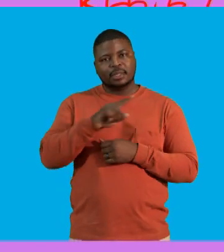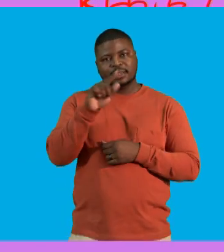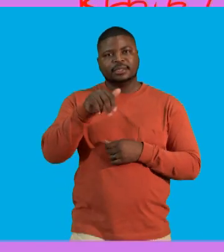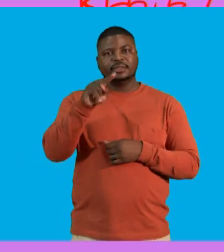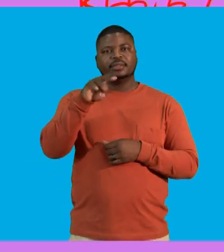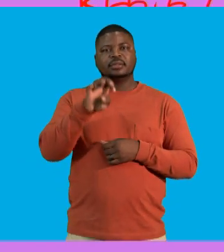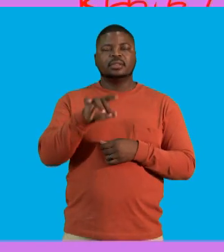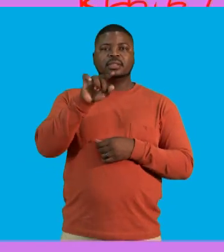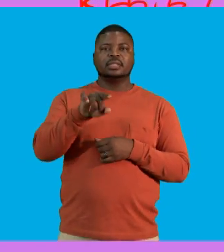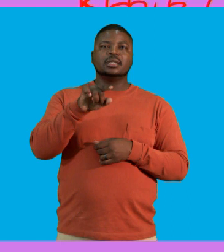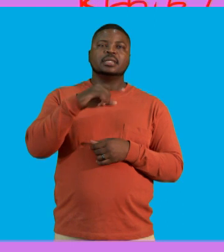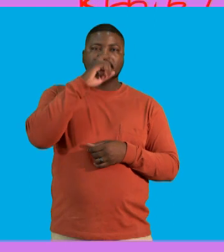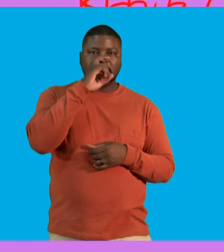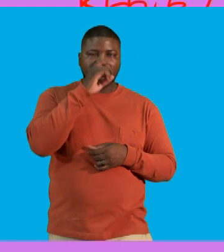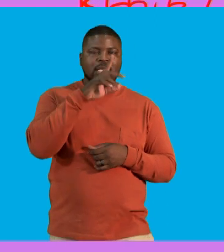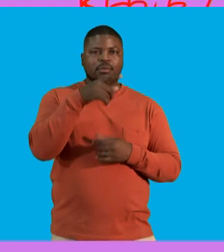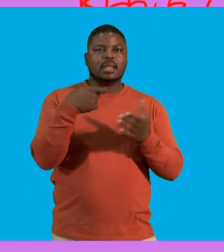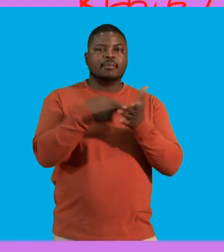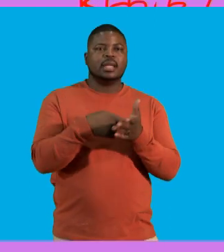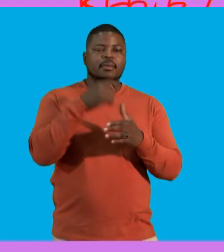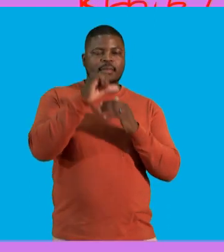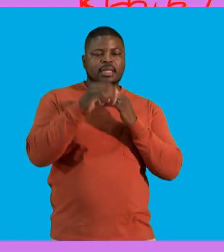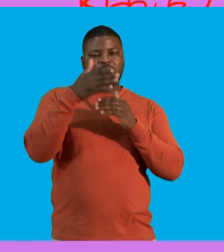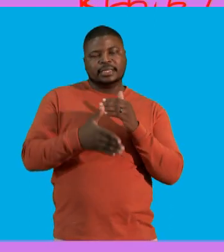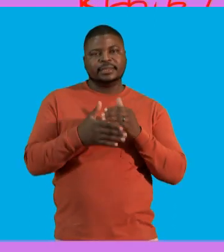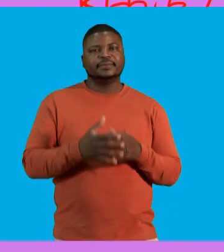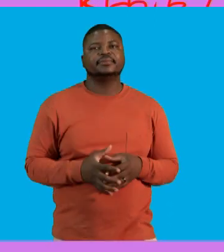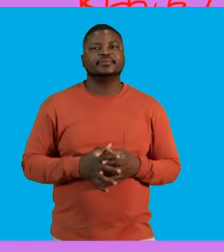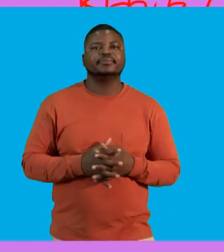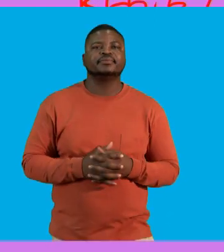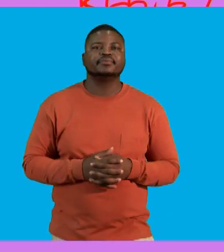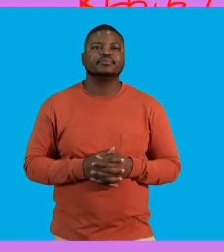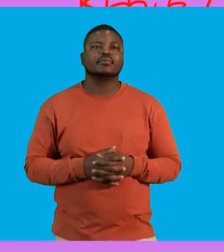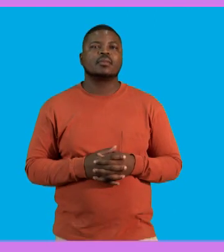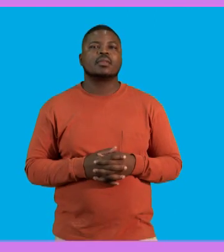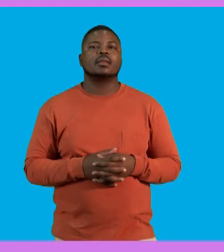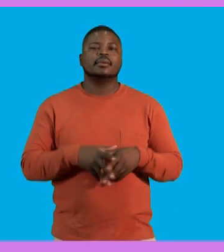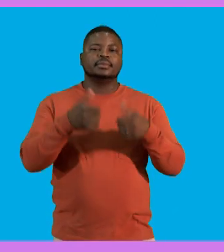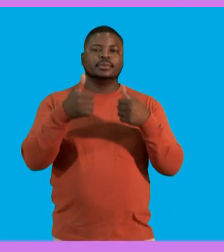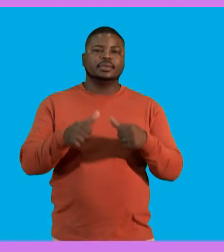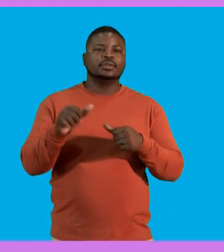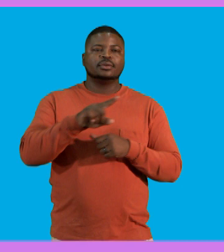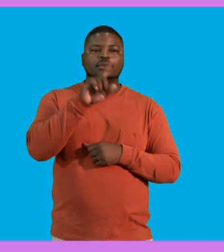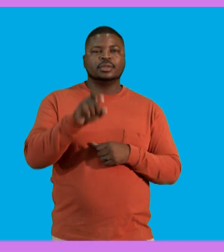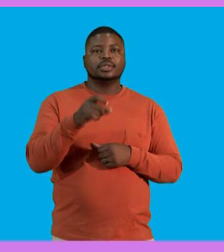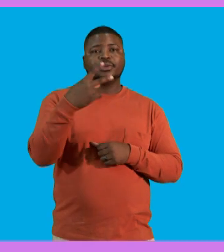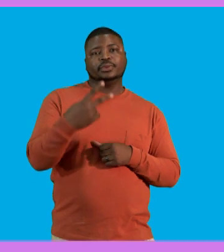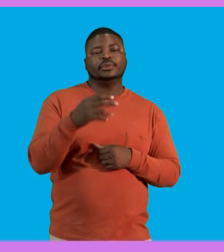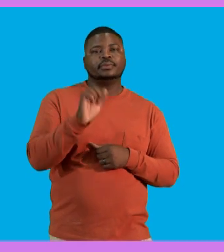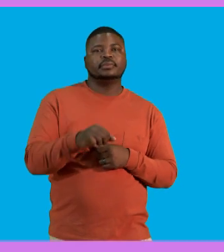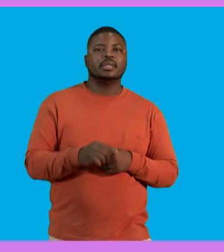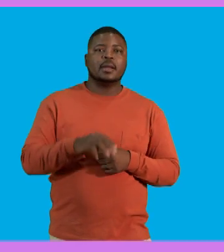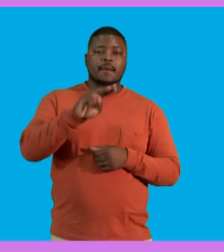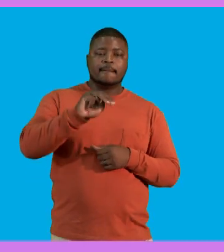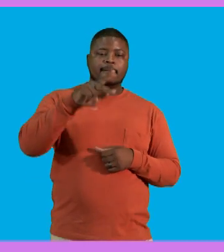that Zain's sister will pay at the end of the month. The next question, question